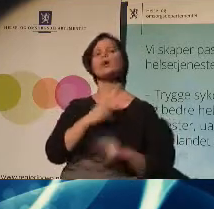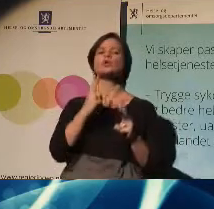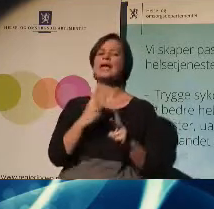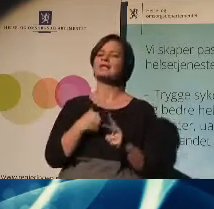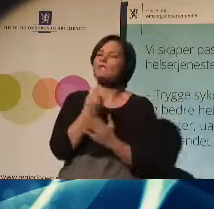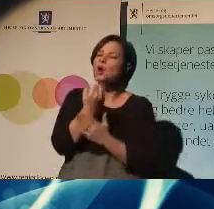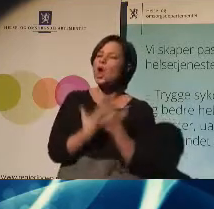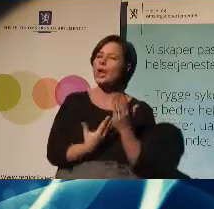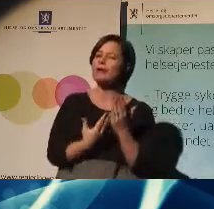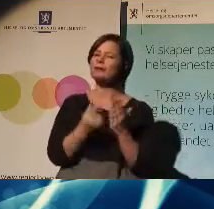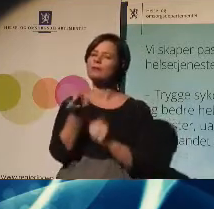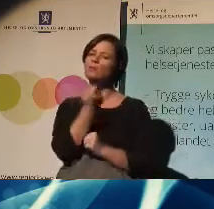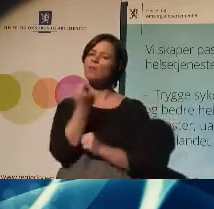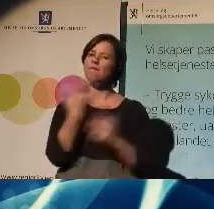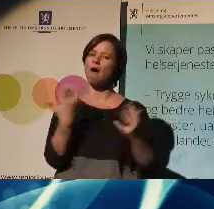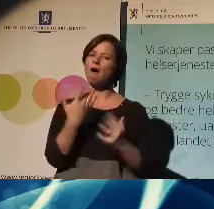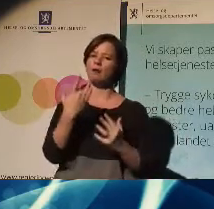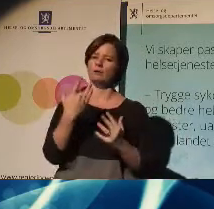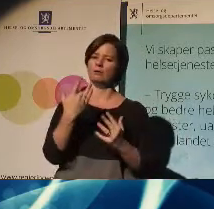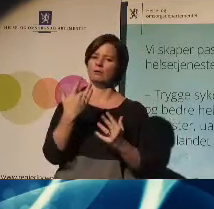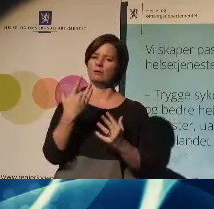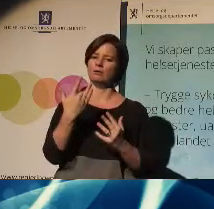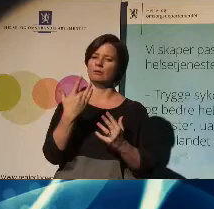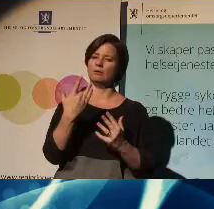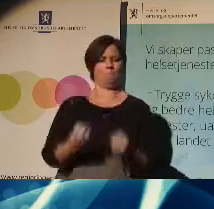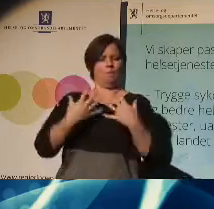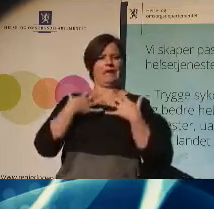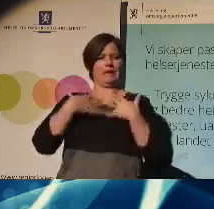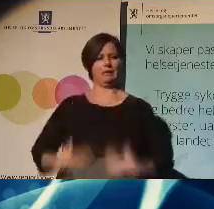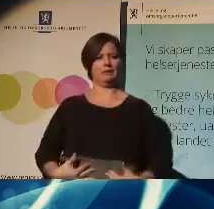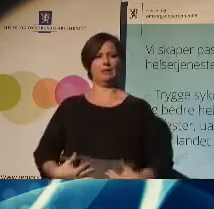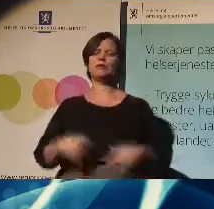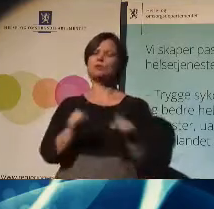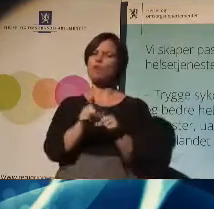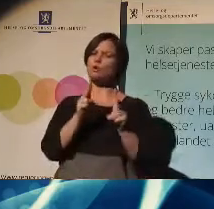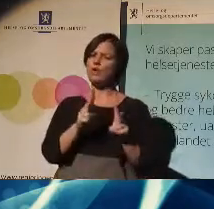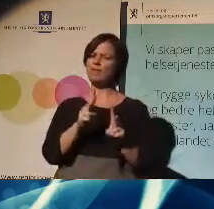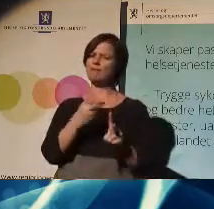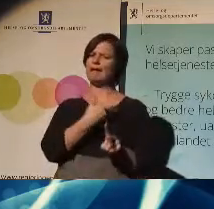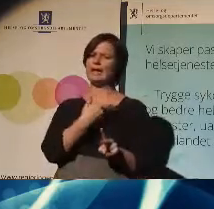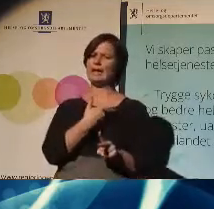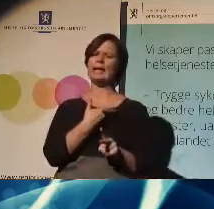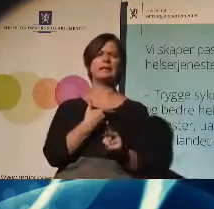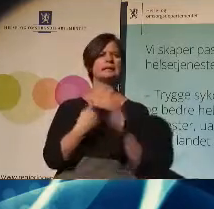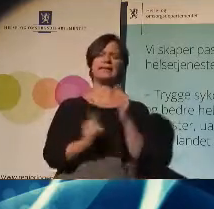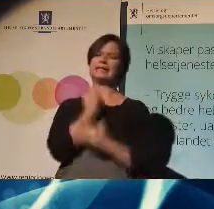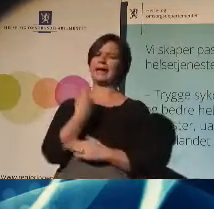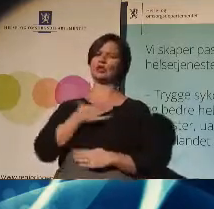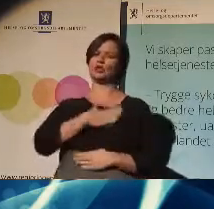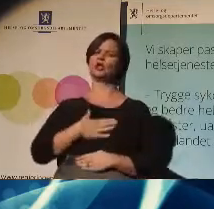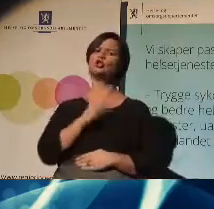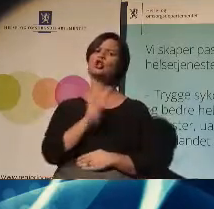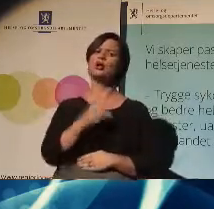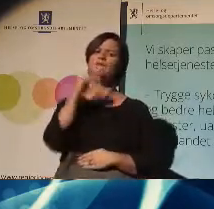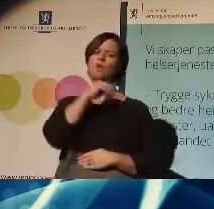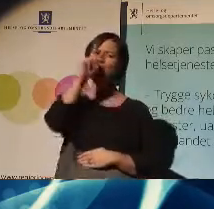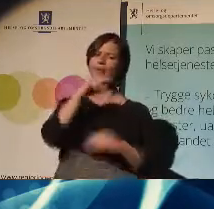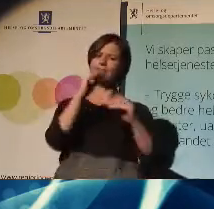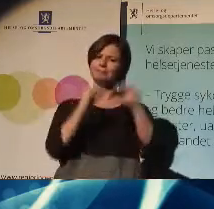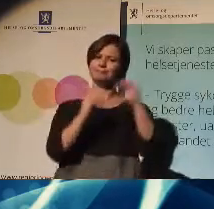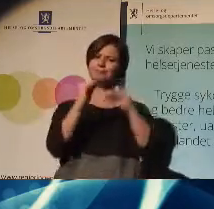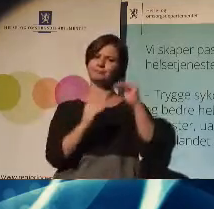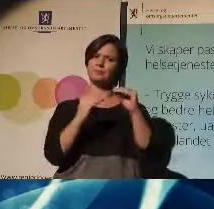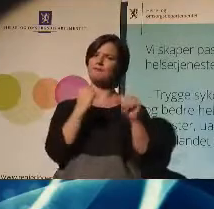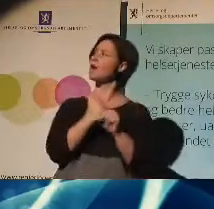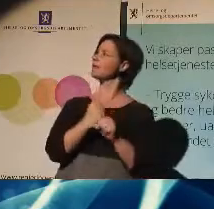disease can do. It has a severe gait disorder, but Parkinson's is a remarkable disease because people can compensate, as you can see. This is an inverted